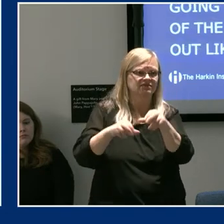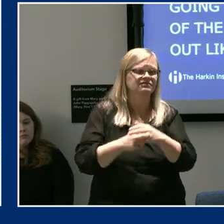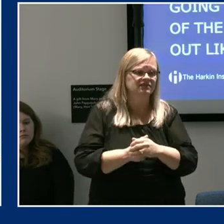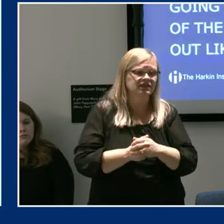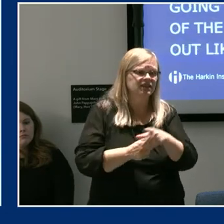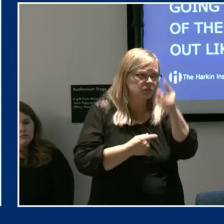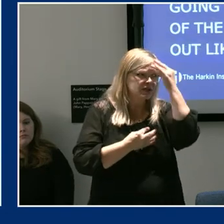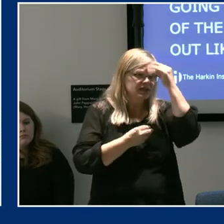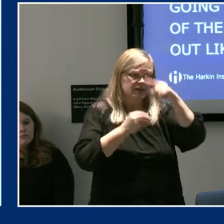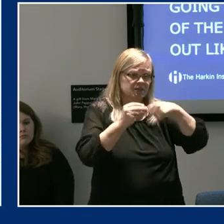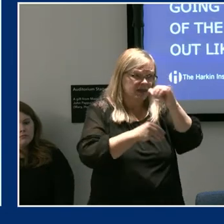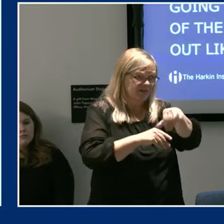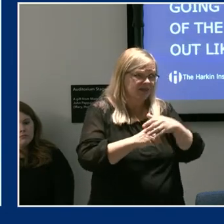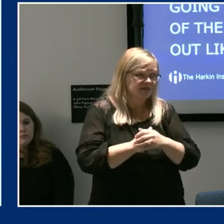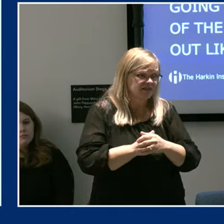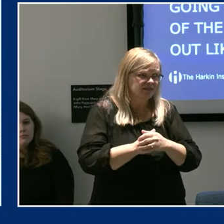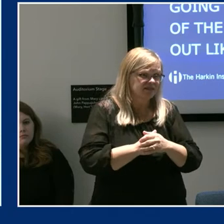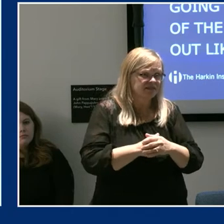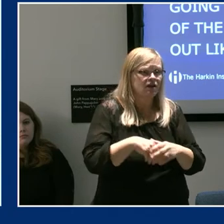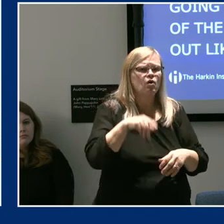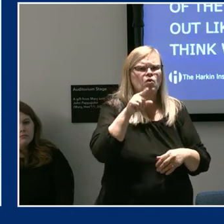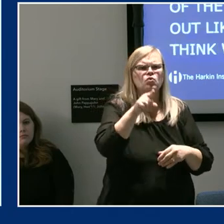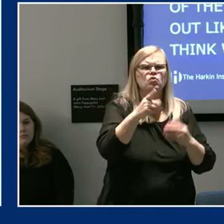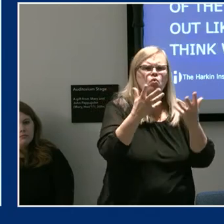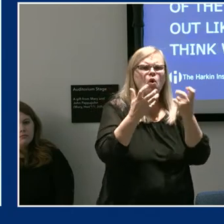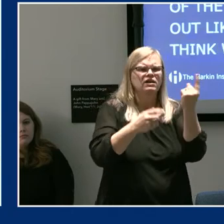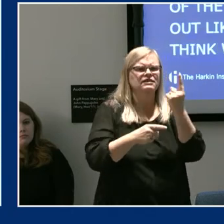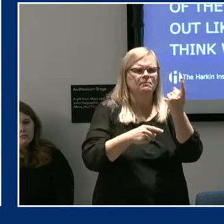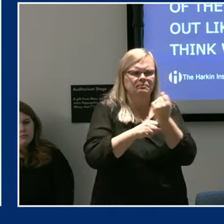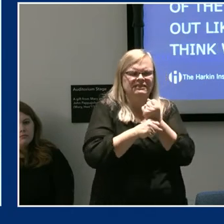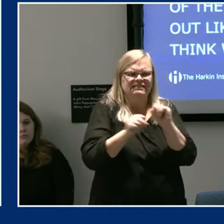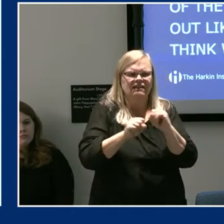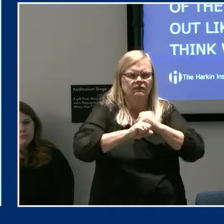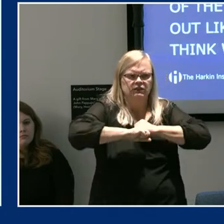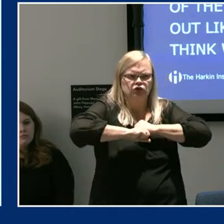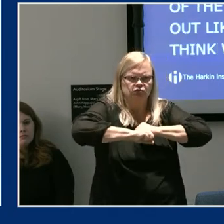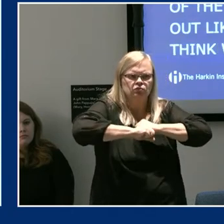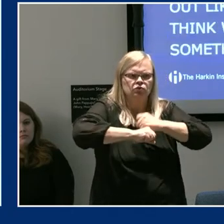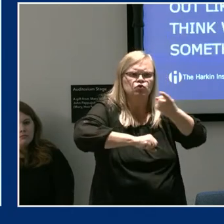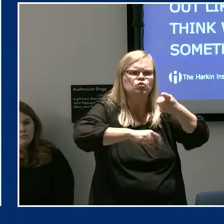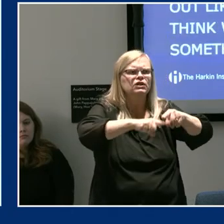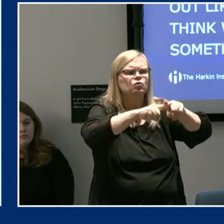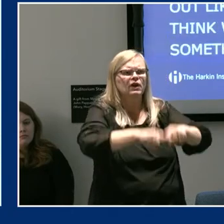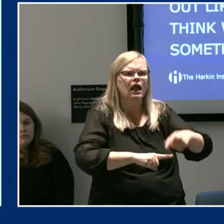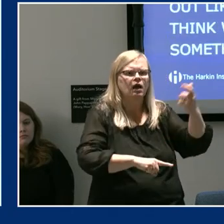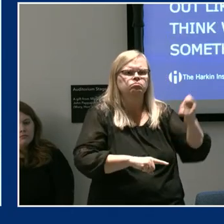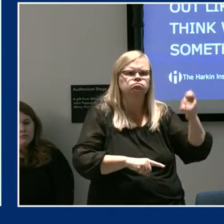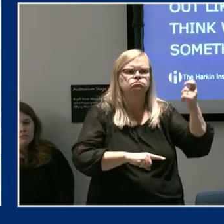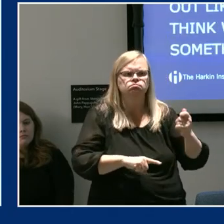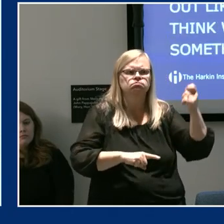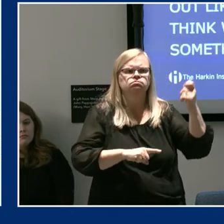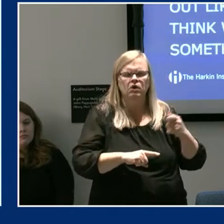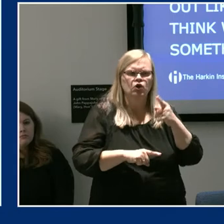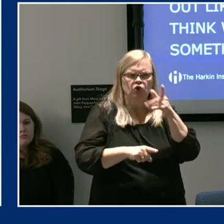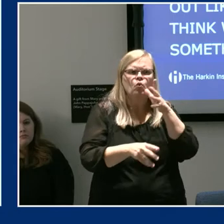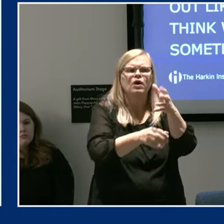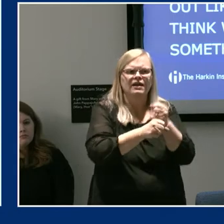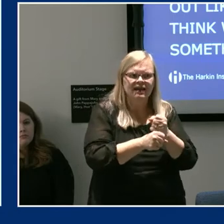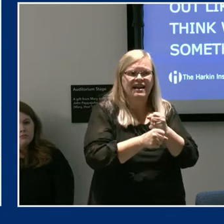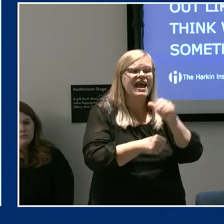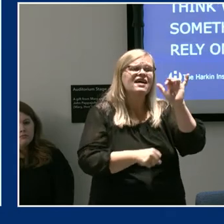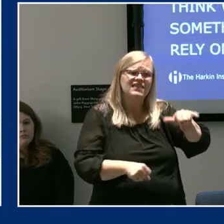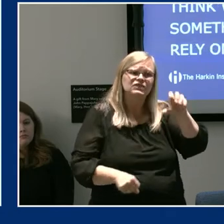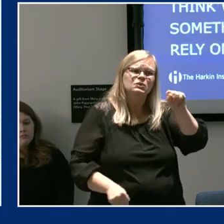when you think about it, you want something that is safe and secure that you can rely on and know it's going to be there, and that's what Social Security